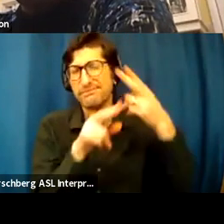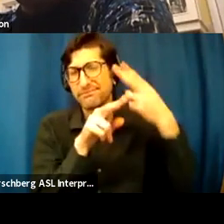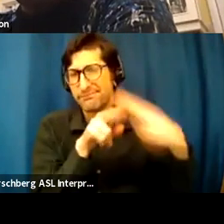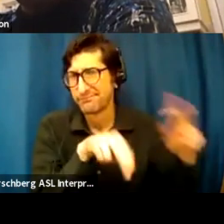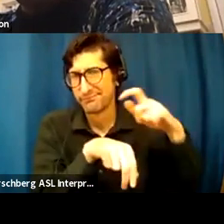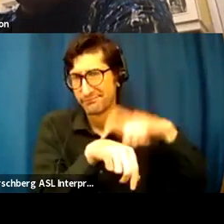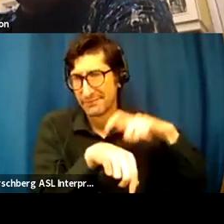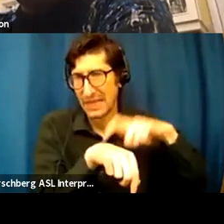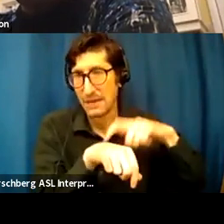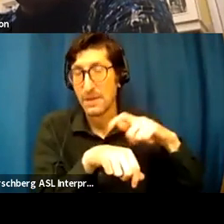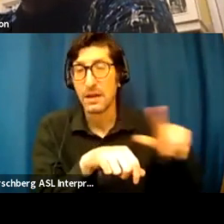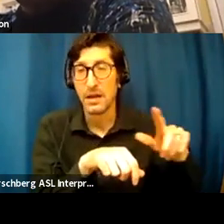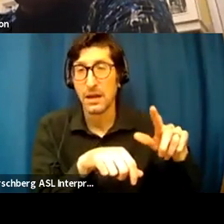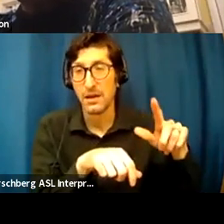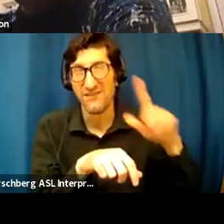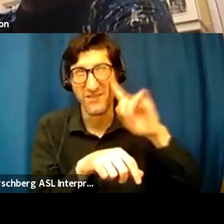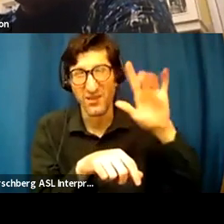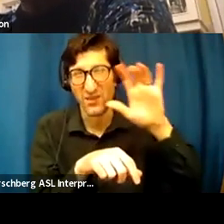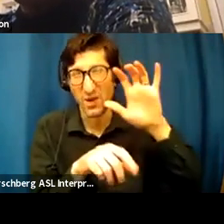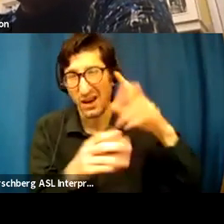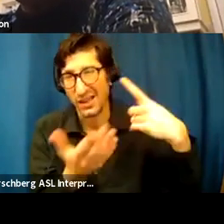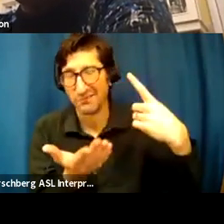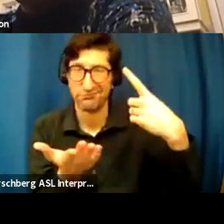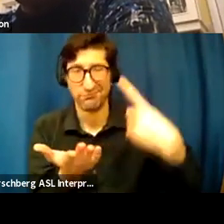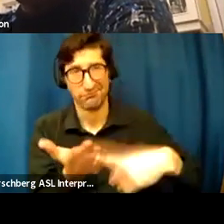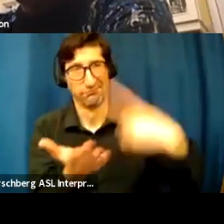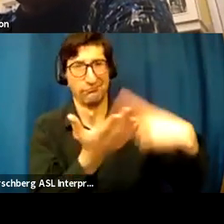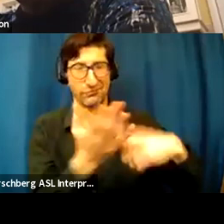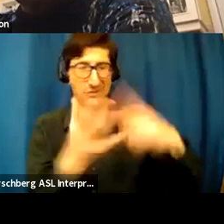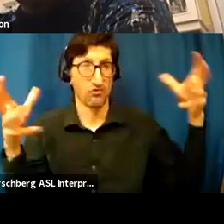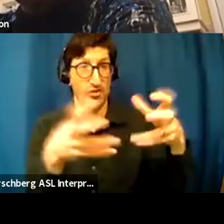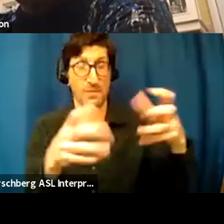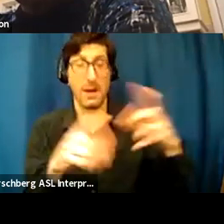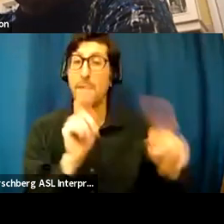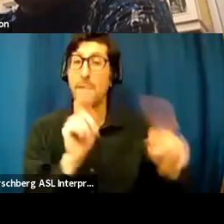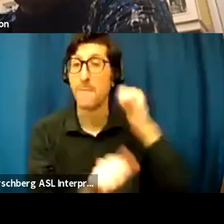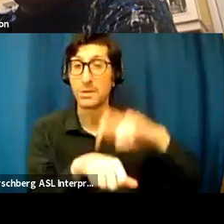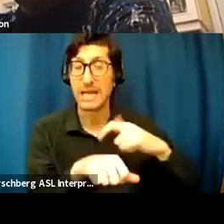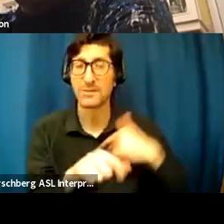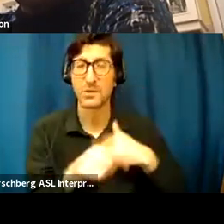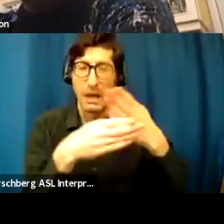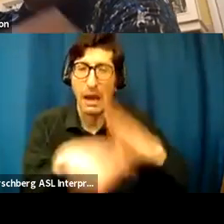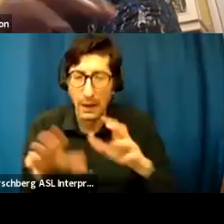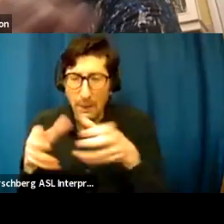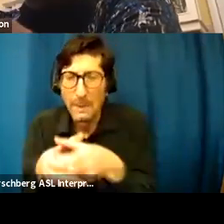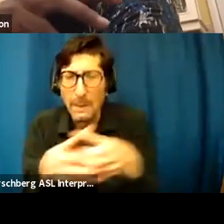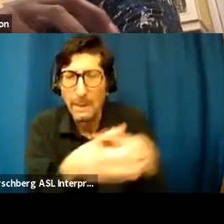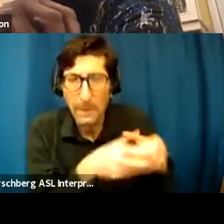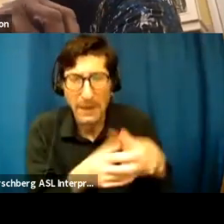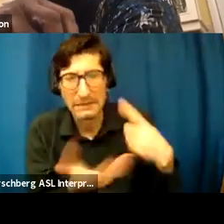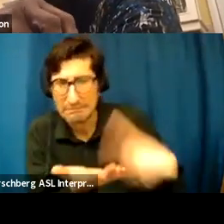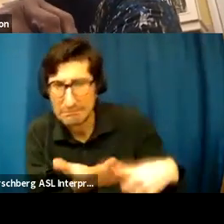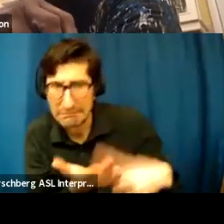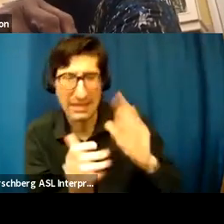really use a good amount of our time in our subcommittees to work on our projects, campaigns, and advance our work. Yeah. How big